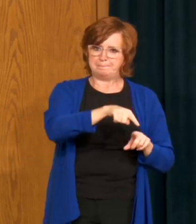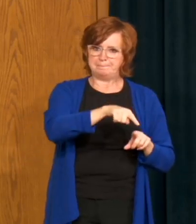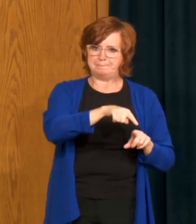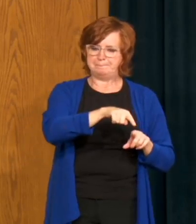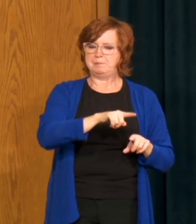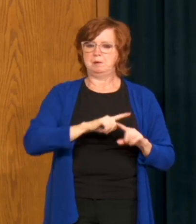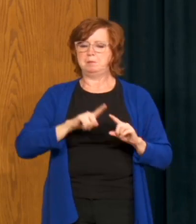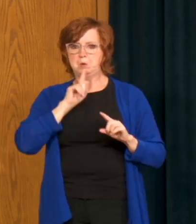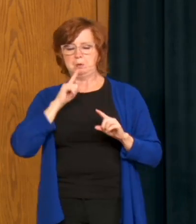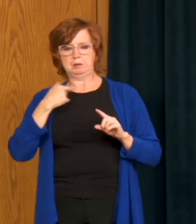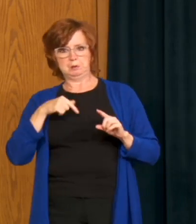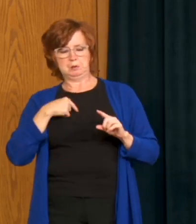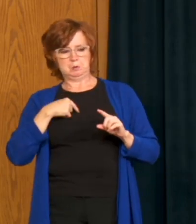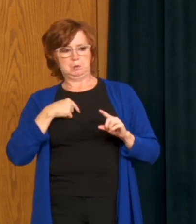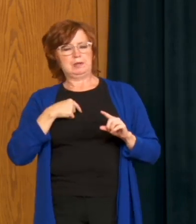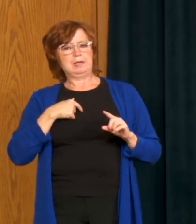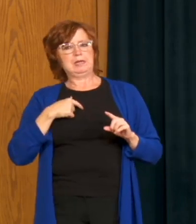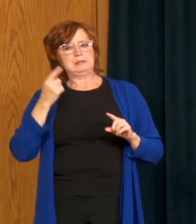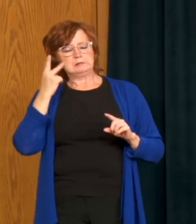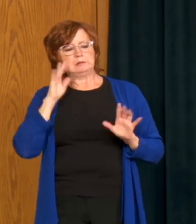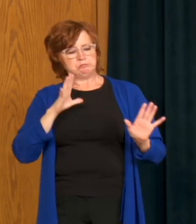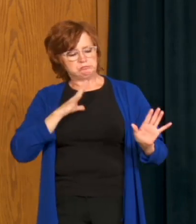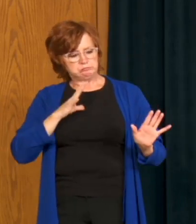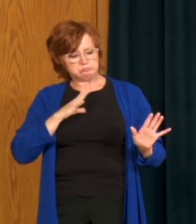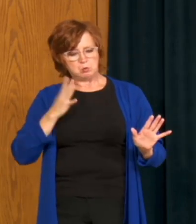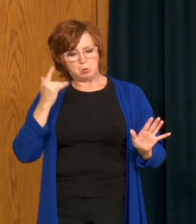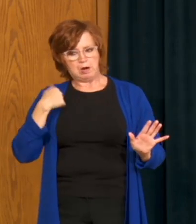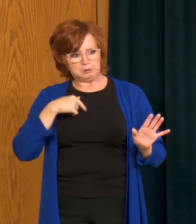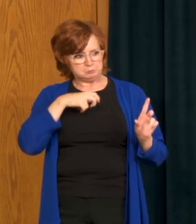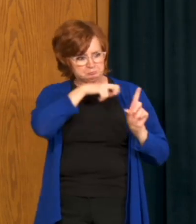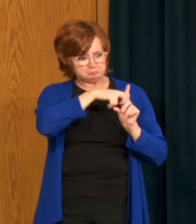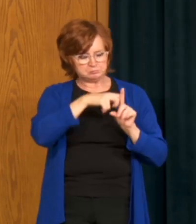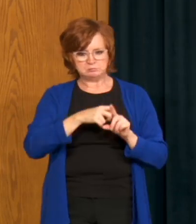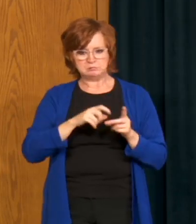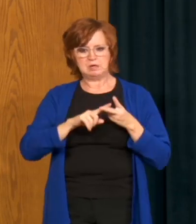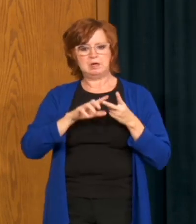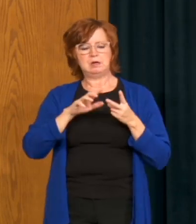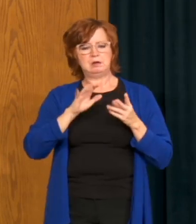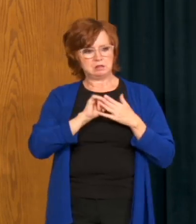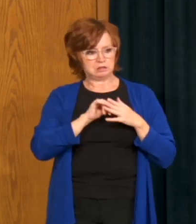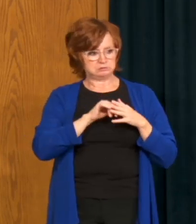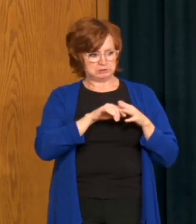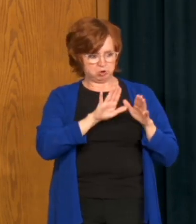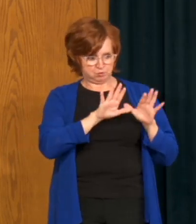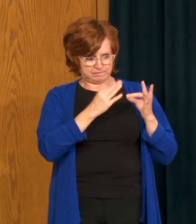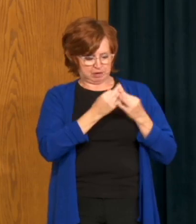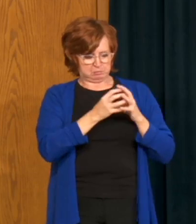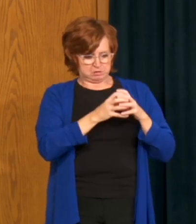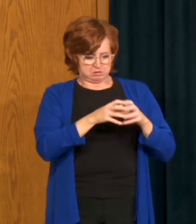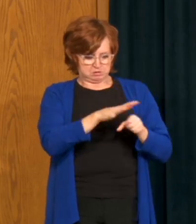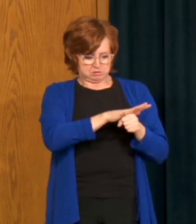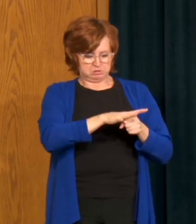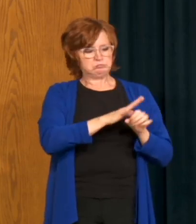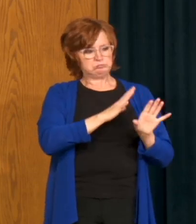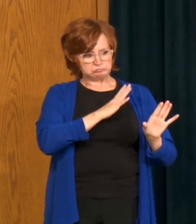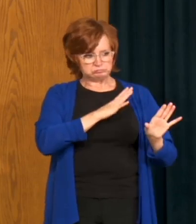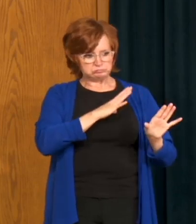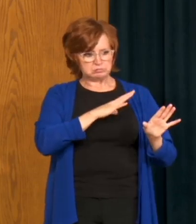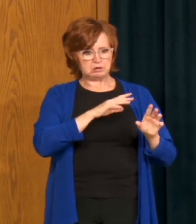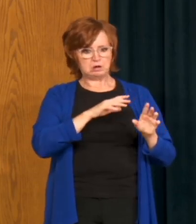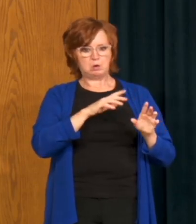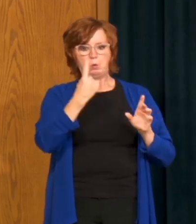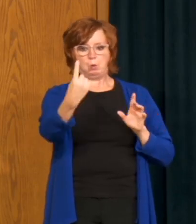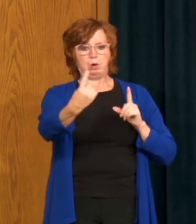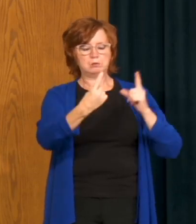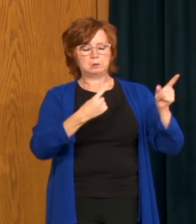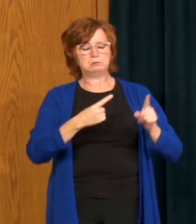control that. But then the sporadic cases still are a source of concern. And so I think that's how we'll have to keep addressing it, not just focusing